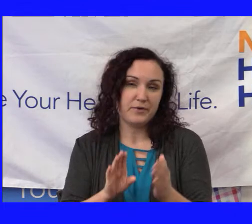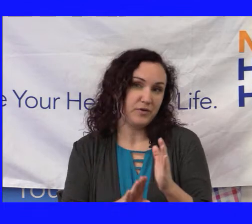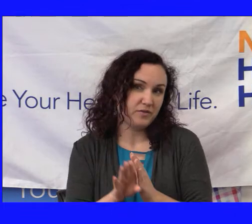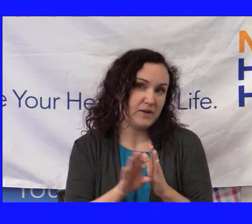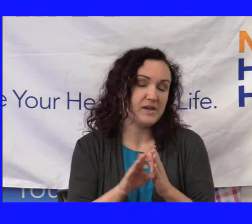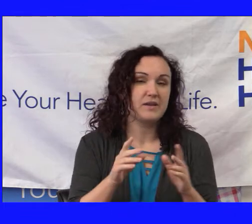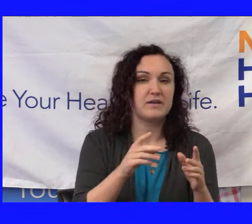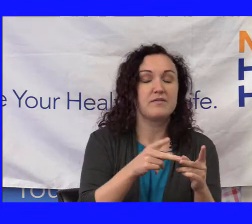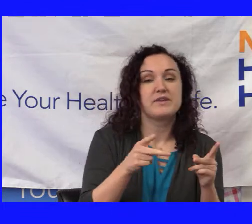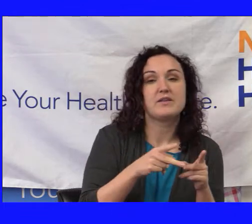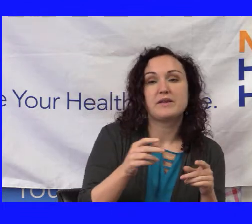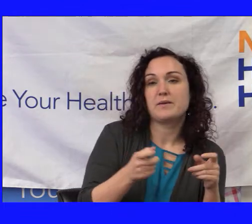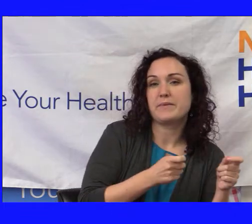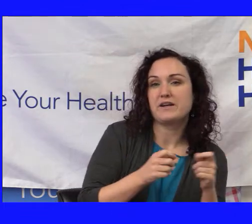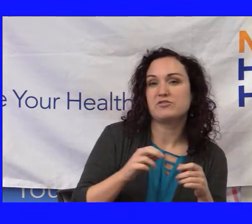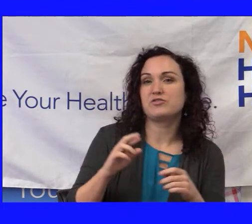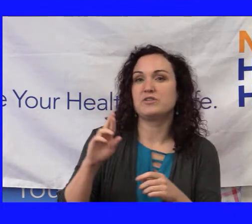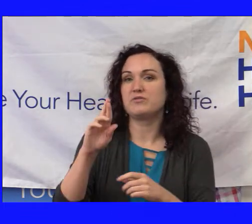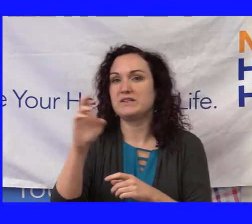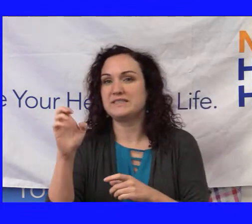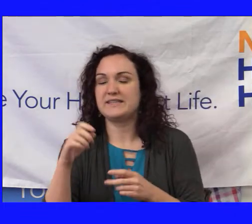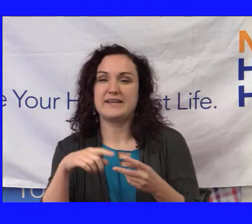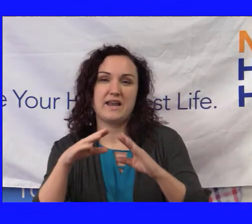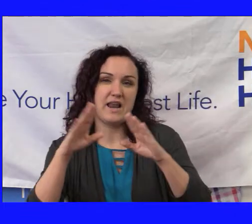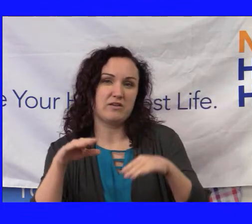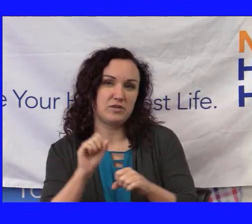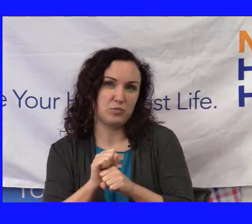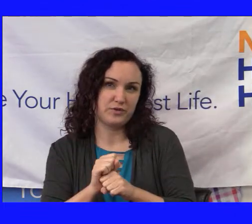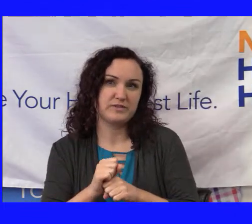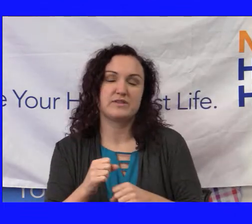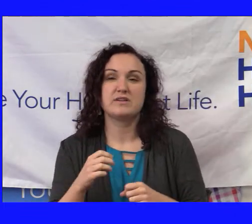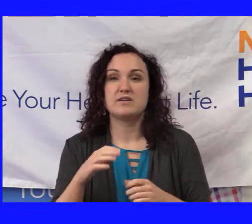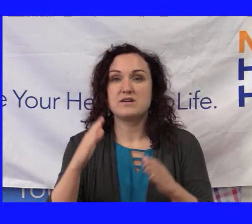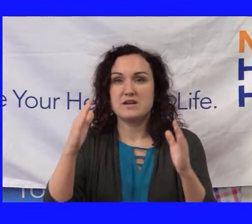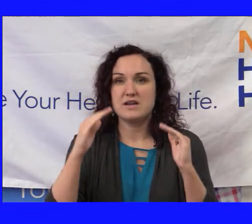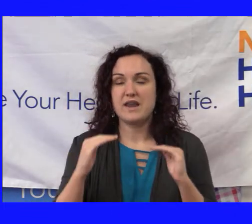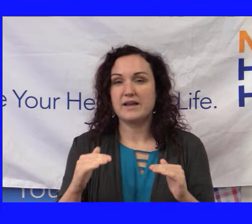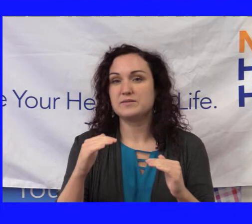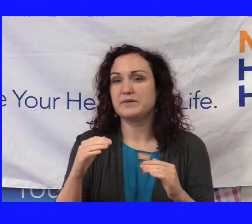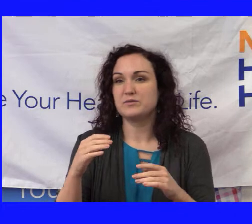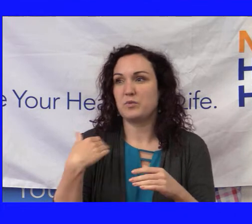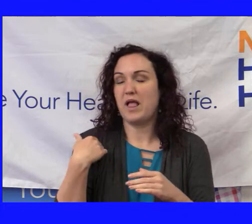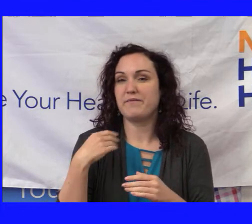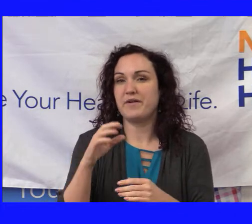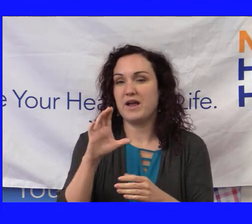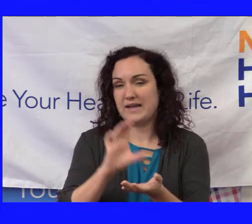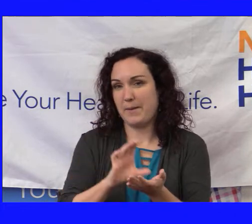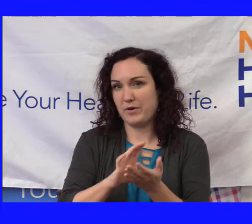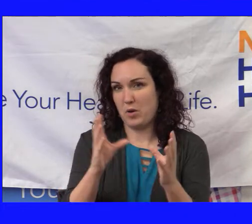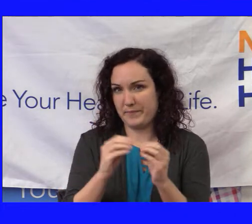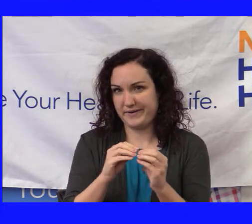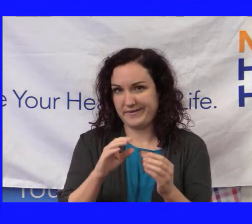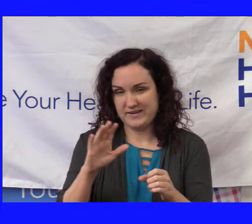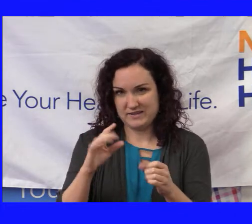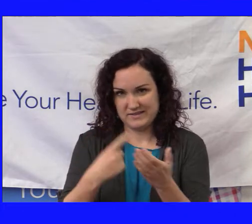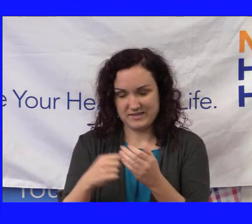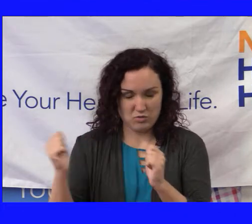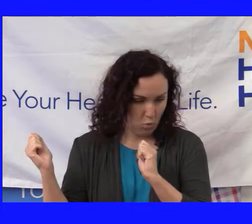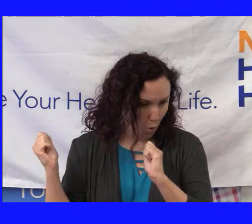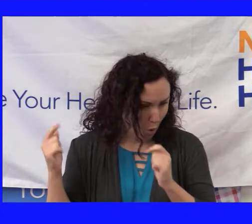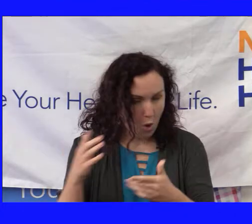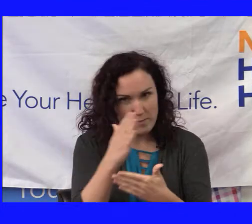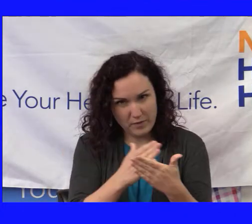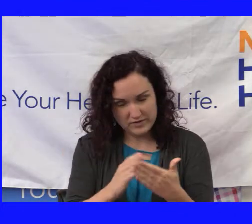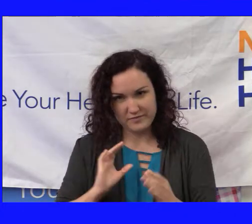development, facility management, real estate, and housing work. Next month, we will have a robust capital meeting covering all aspects of our